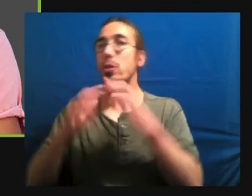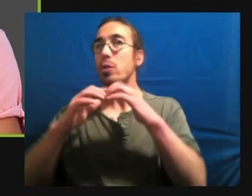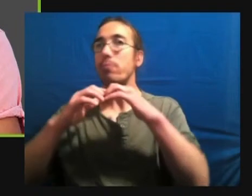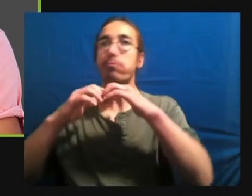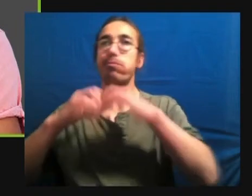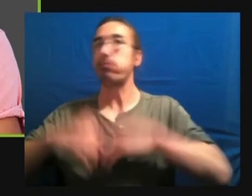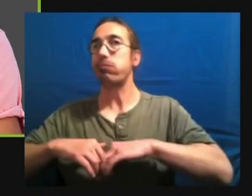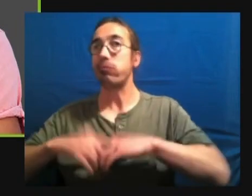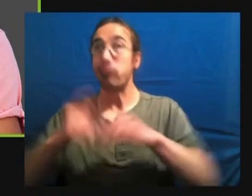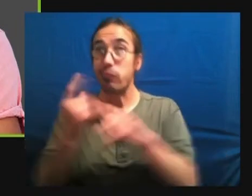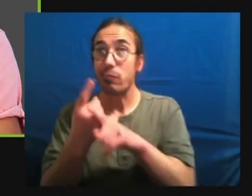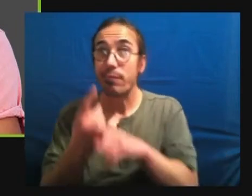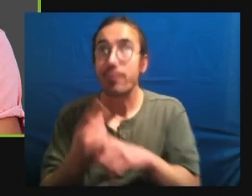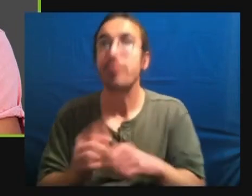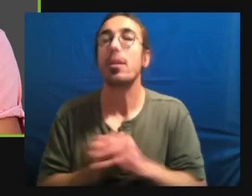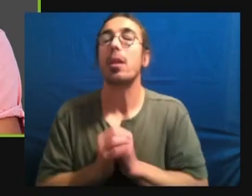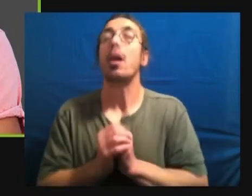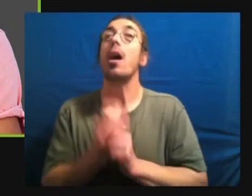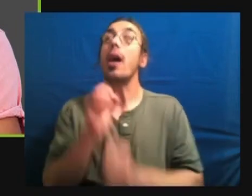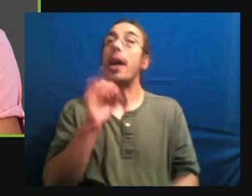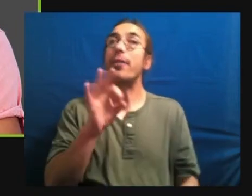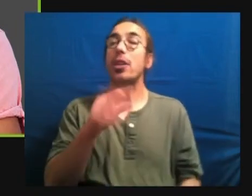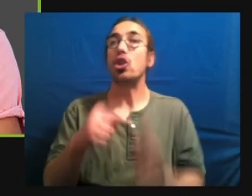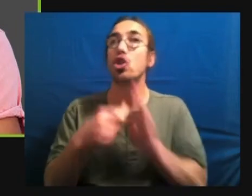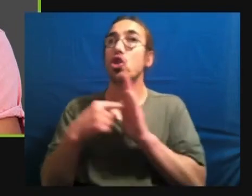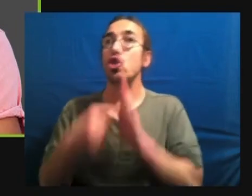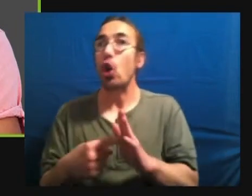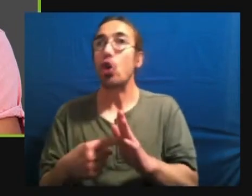if he doesn't hate